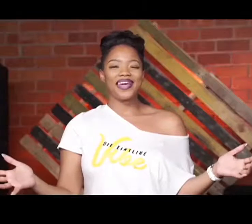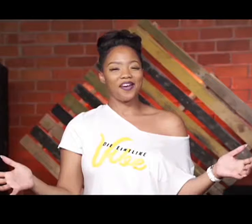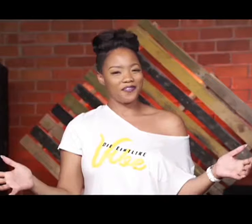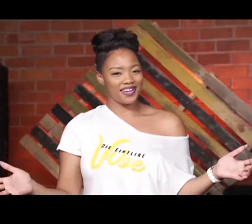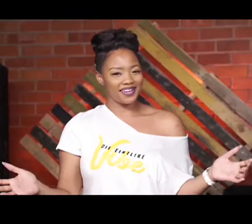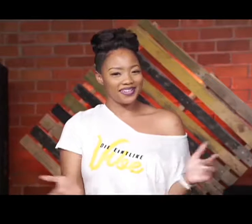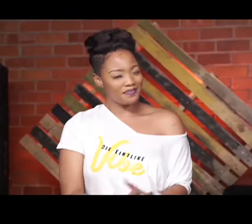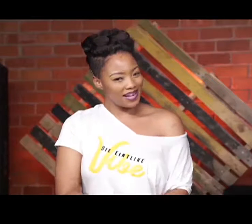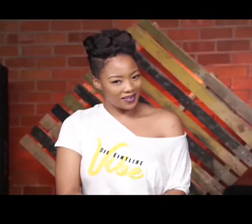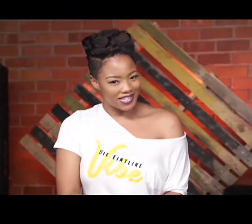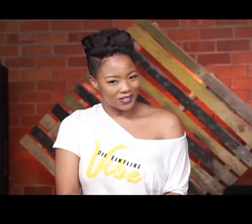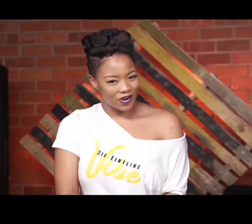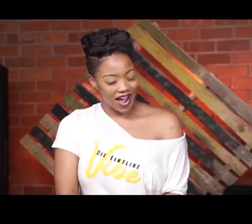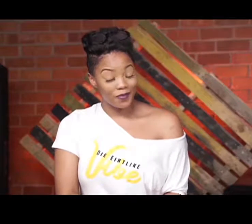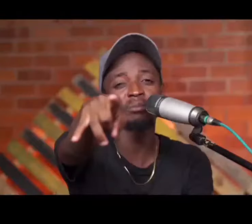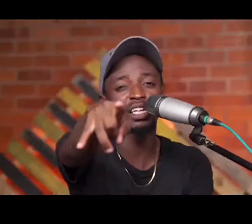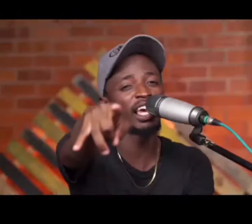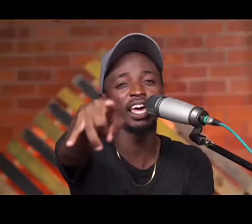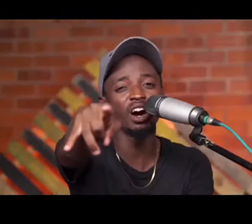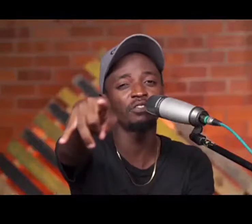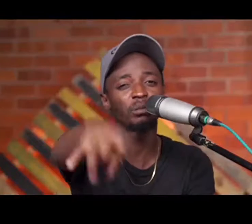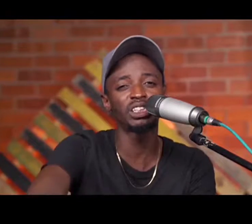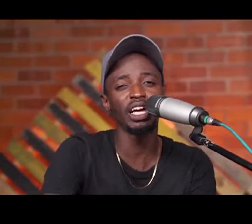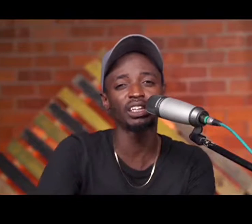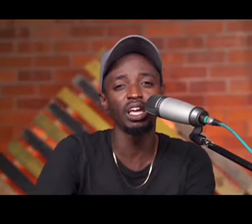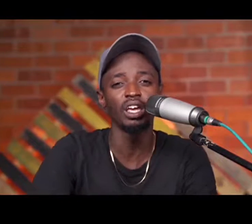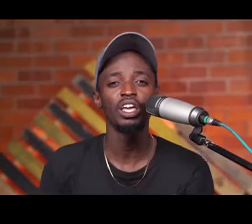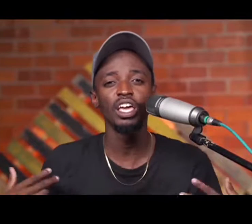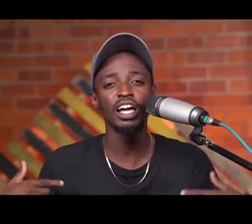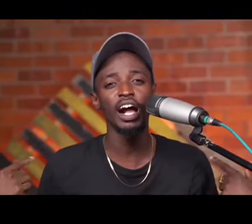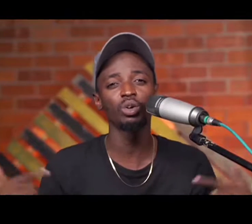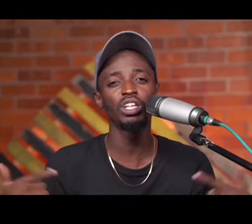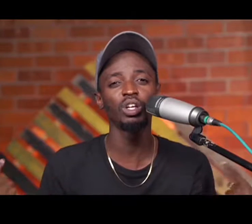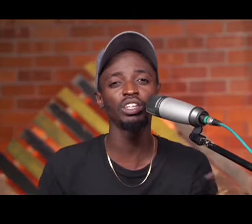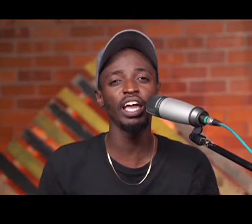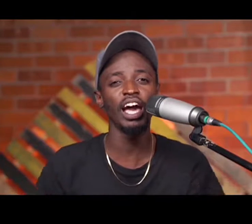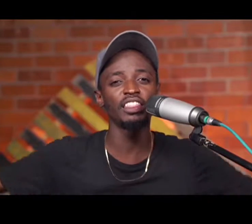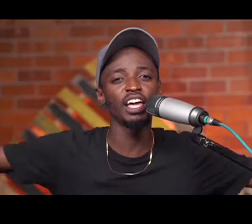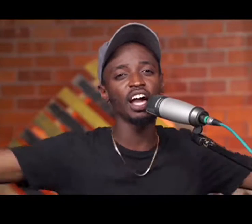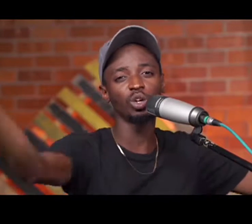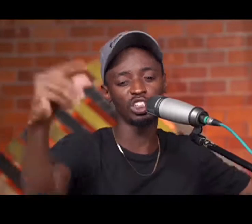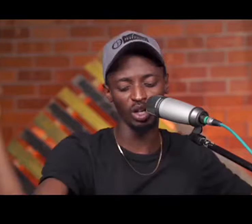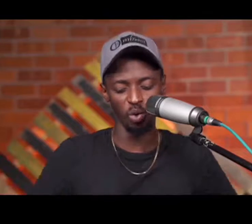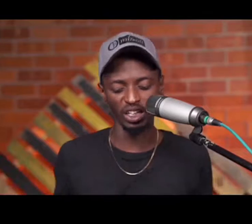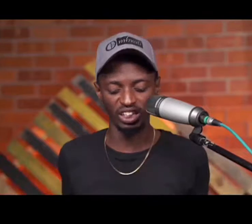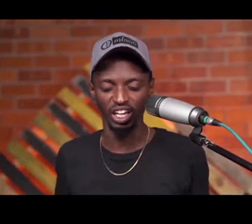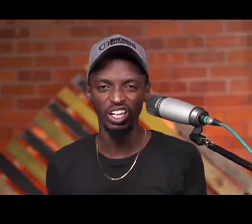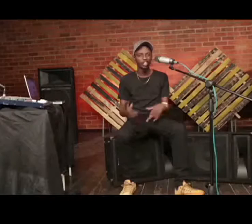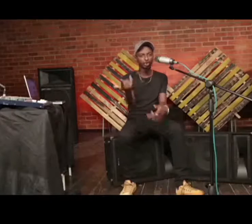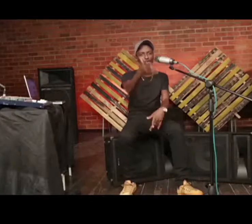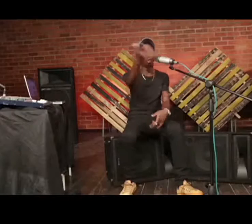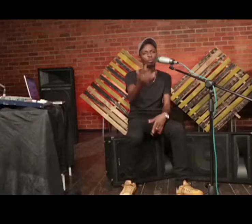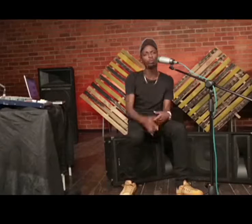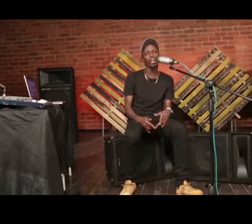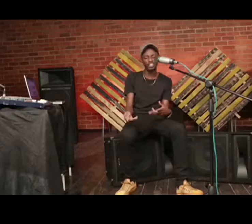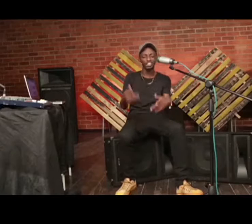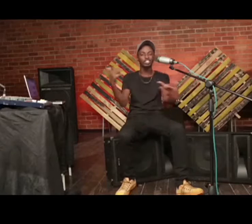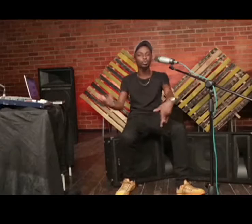Namibia, Africa. My name is Adora. I am the king of Mumsati. Ingalo hino gea dega no kiruati.